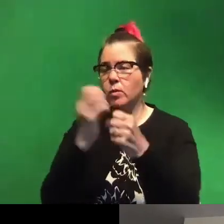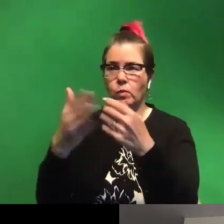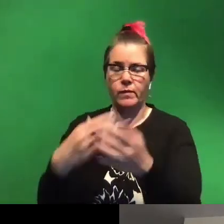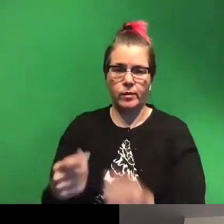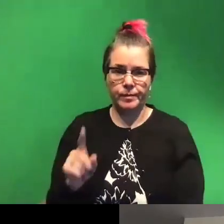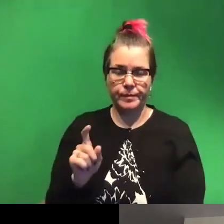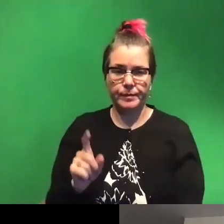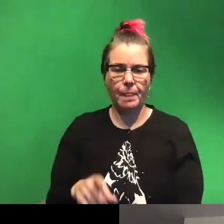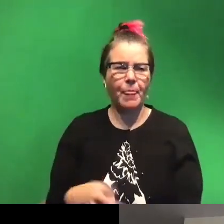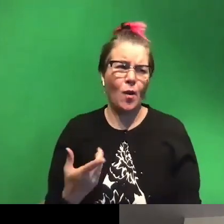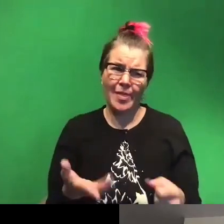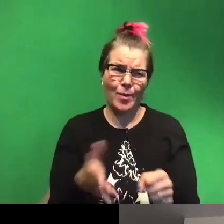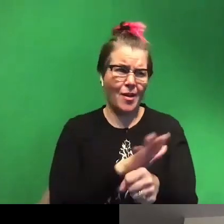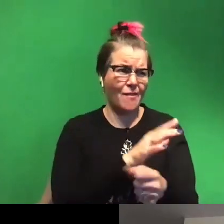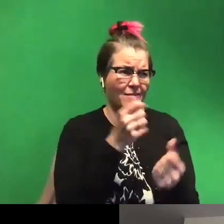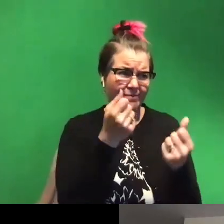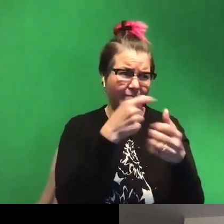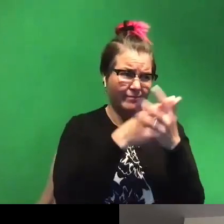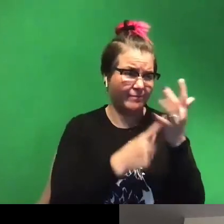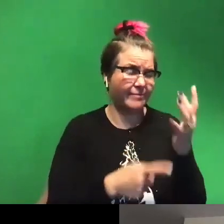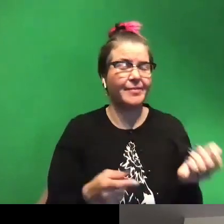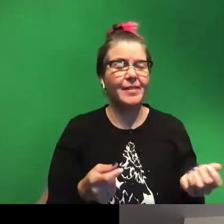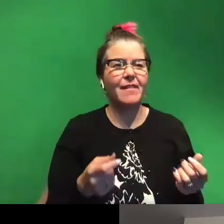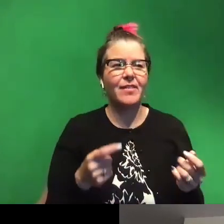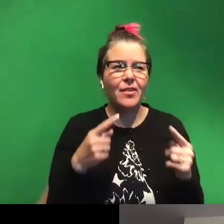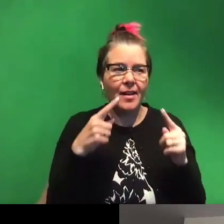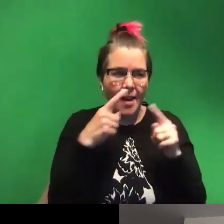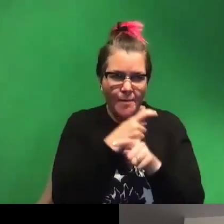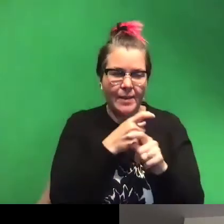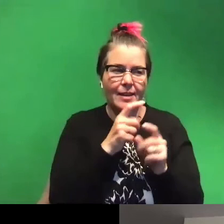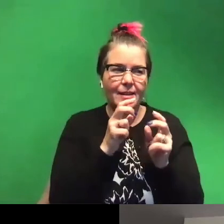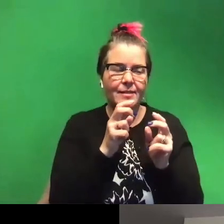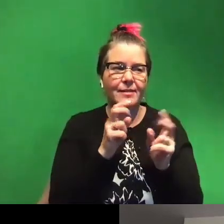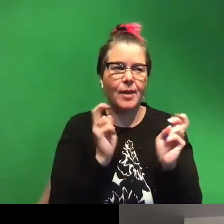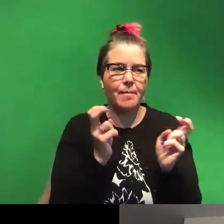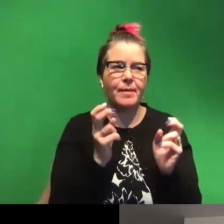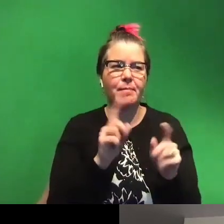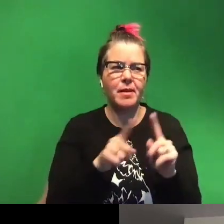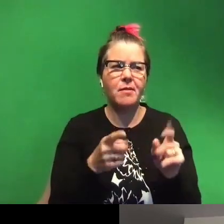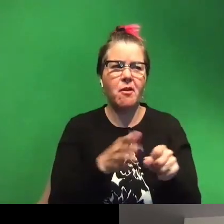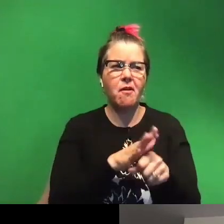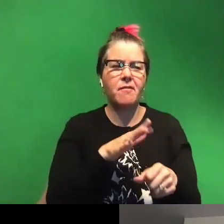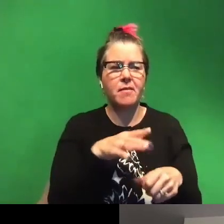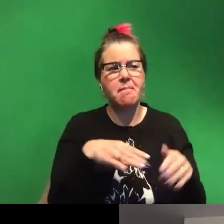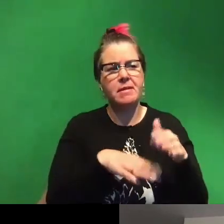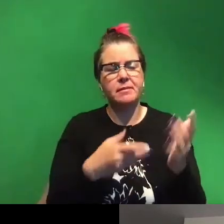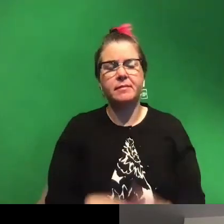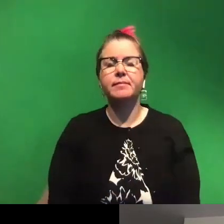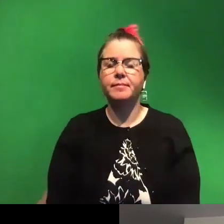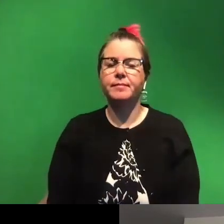I think we covered everything. It's very complicated at some point, but I think we covered the basics. Great. Okay. We've